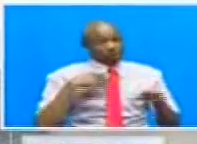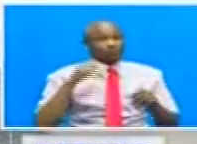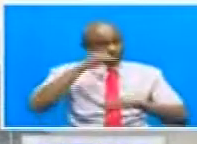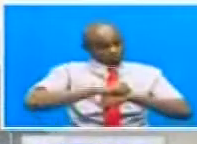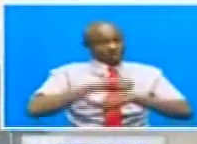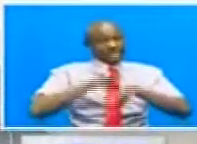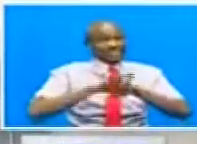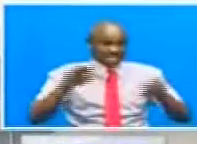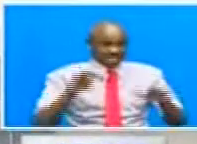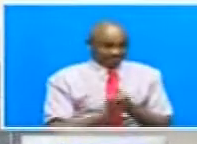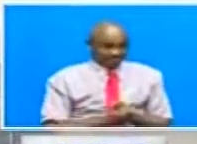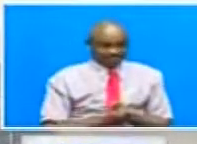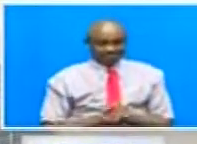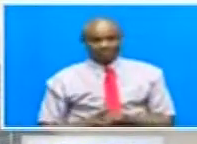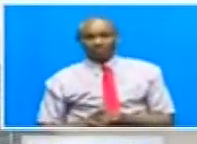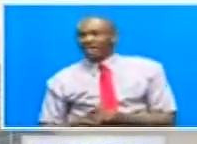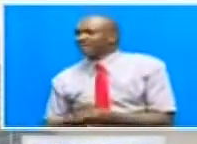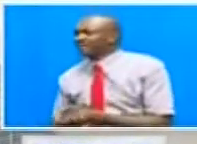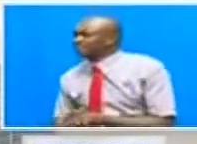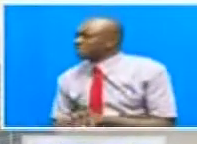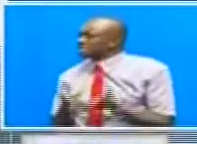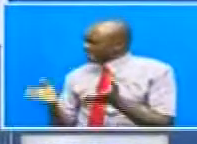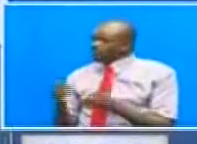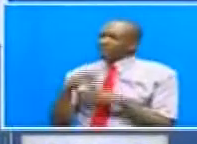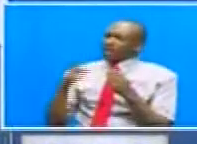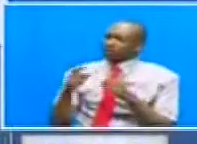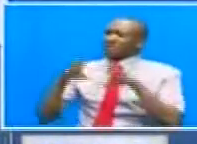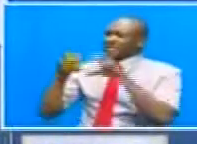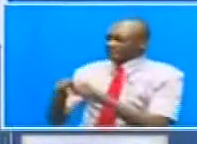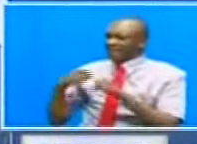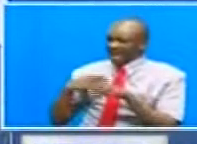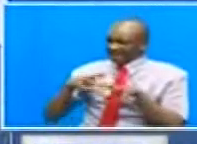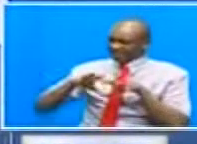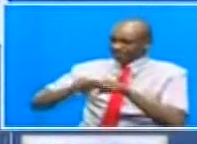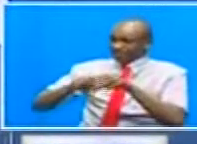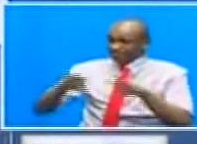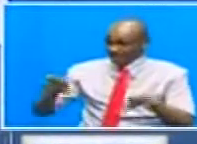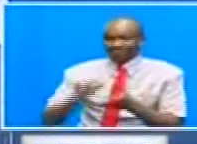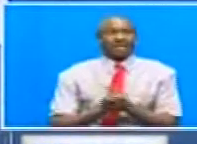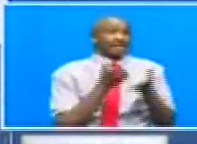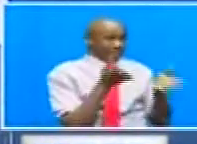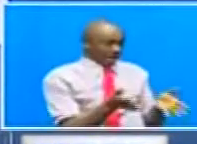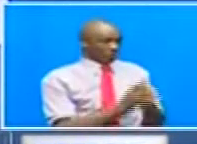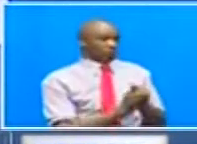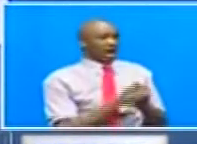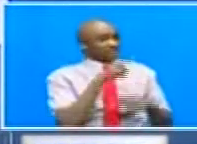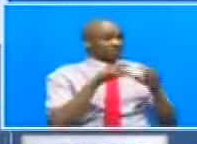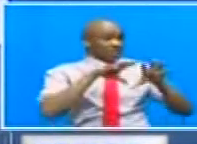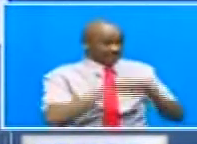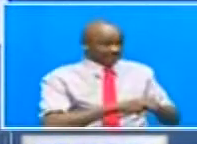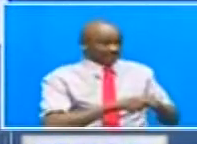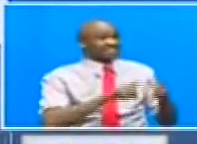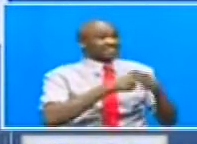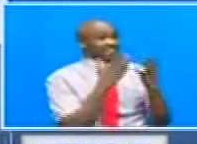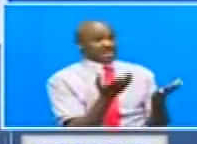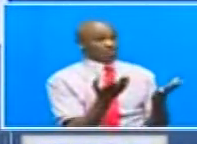first place. All right, and but in terms of the grabbing and the encroaching. Yeah, and I'm coming to that. In terms of grabbing now, this grabbing now starts,